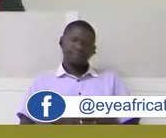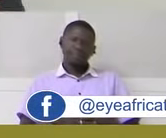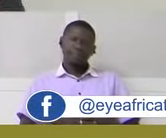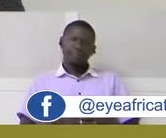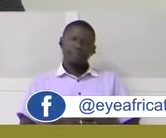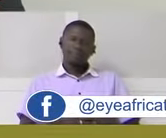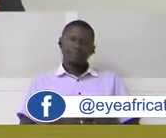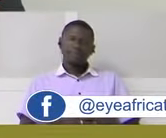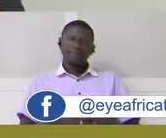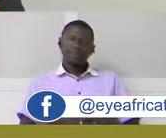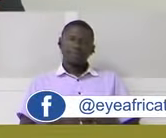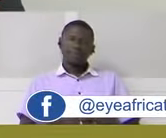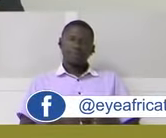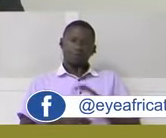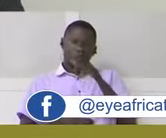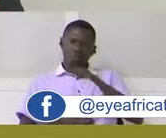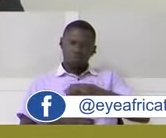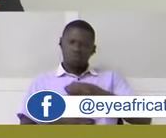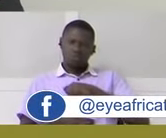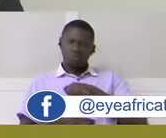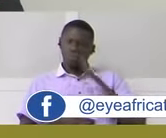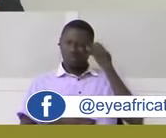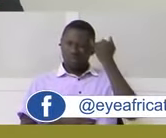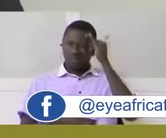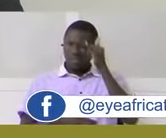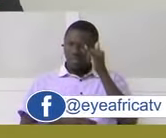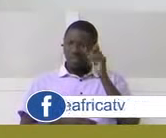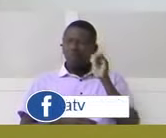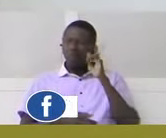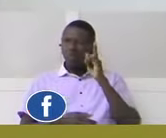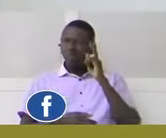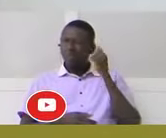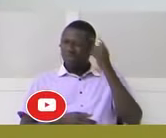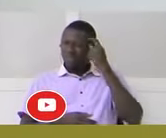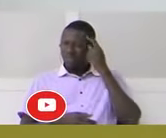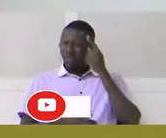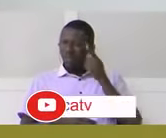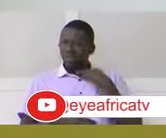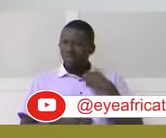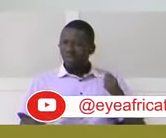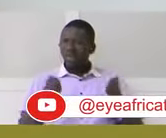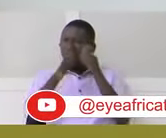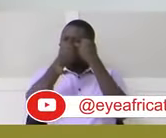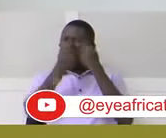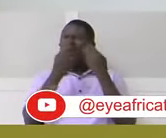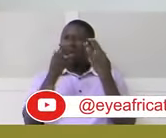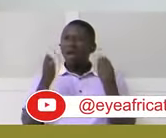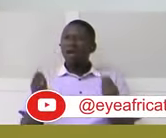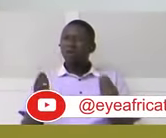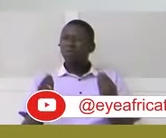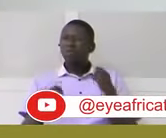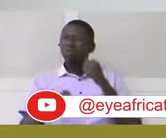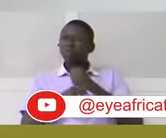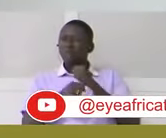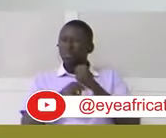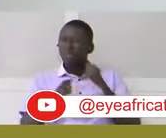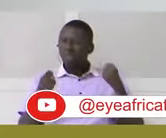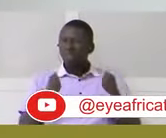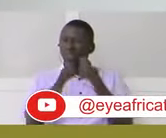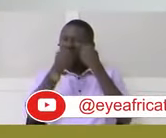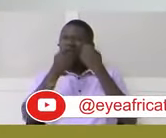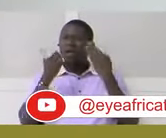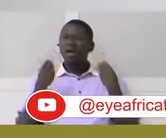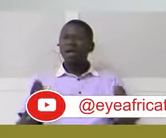as far as you're concerned what could have been the cause of that accident saying itala jero to munesike sababu to mayo accident sabu